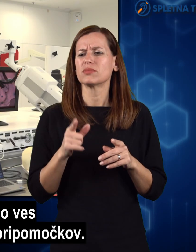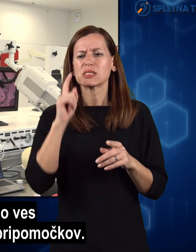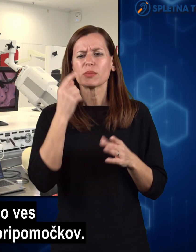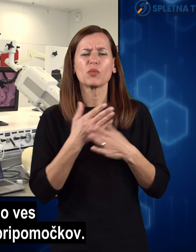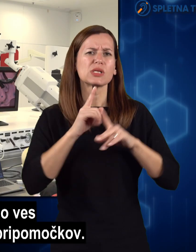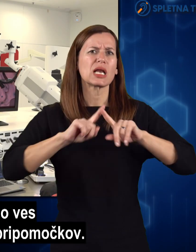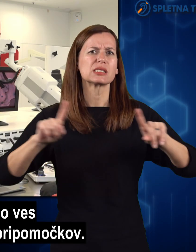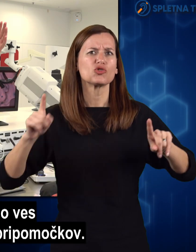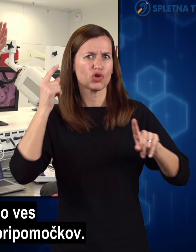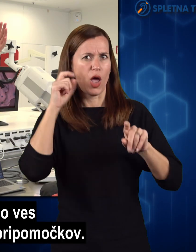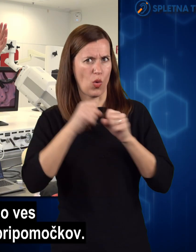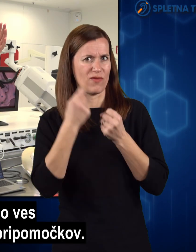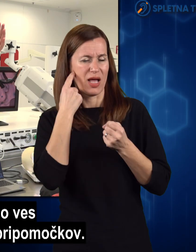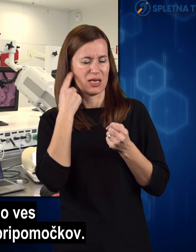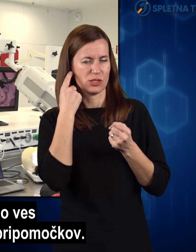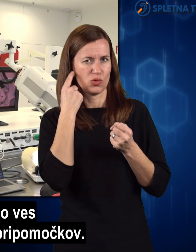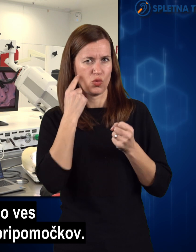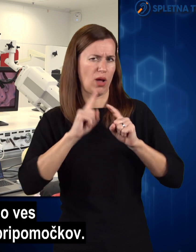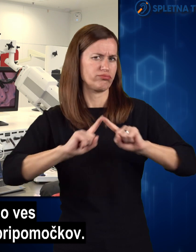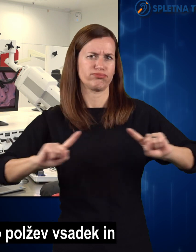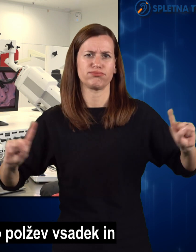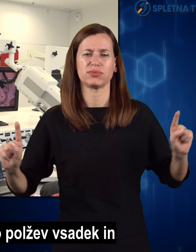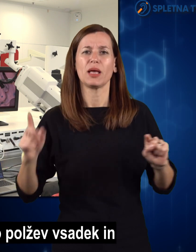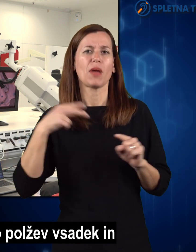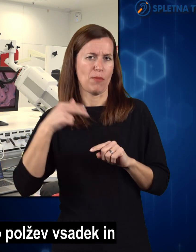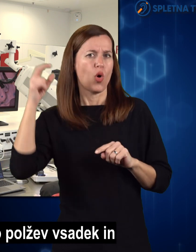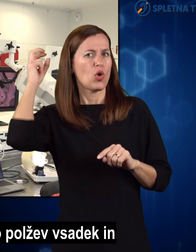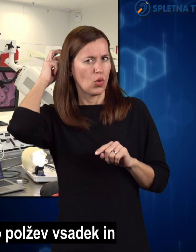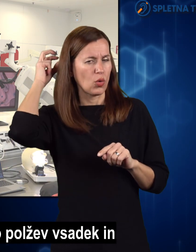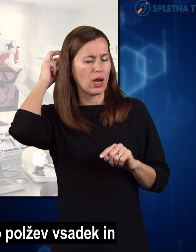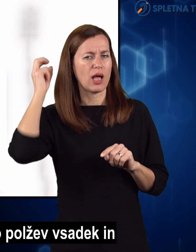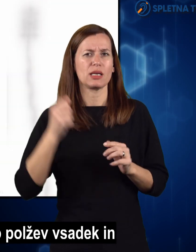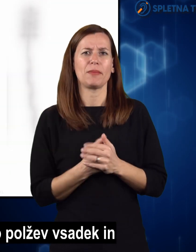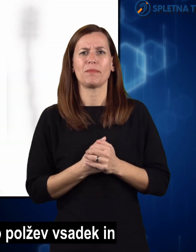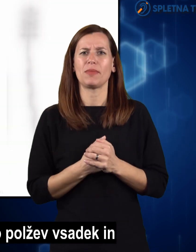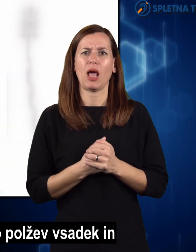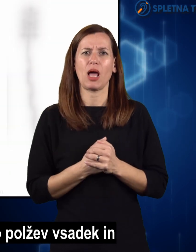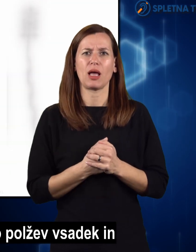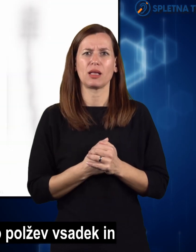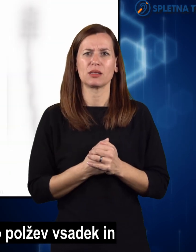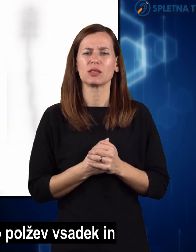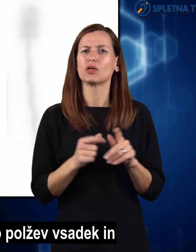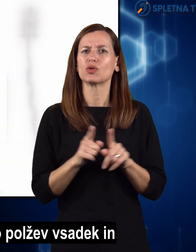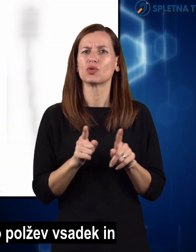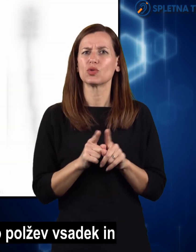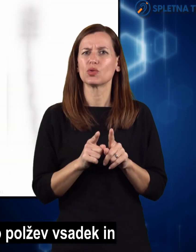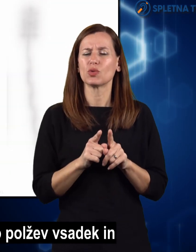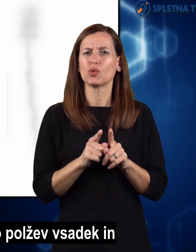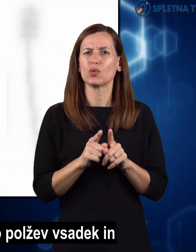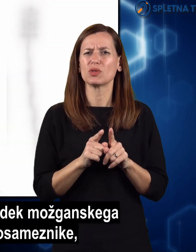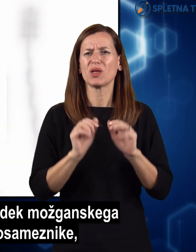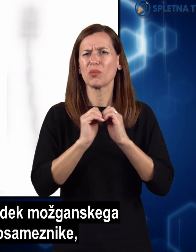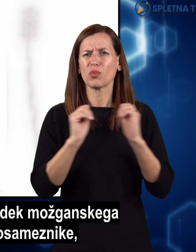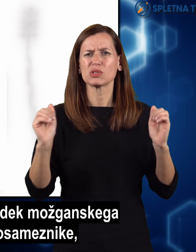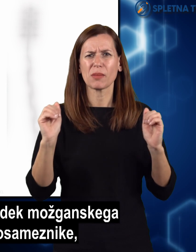Cover the full range of hearing. So we have certainly the cochlear implant,